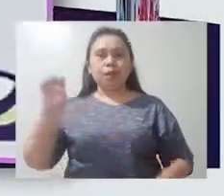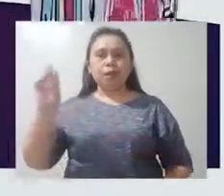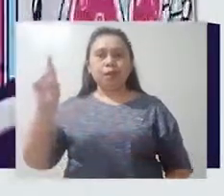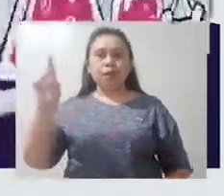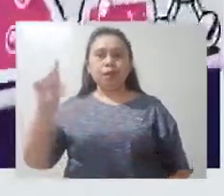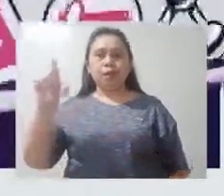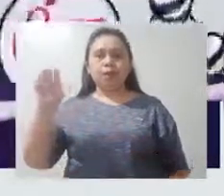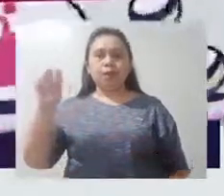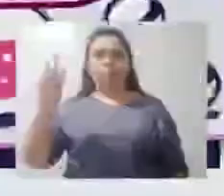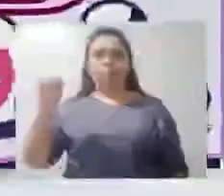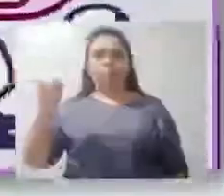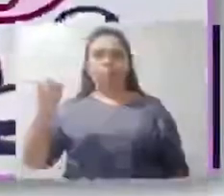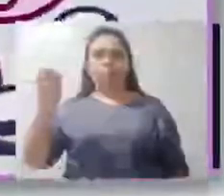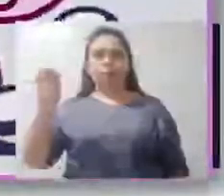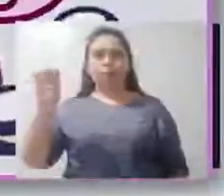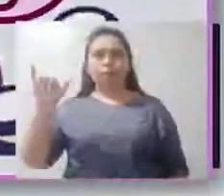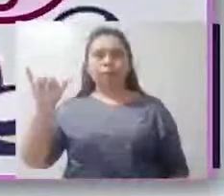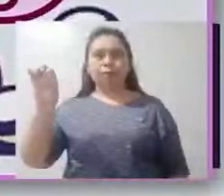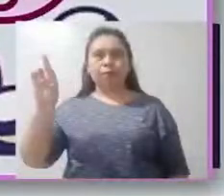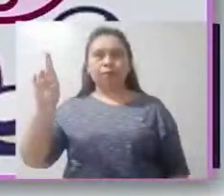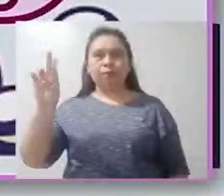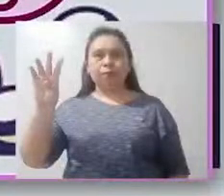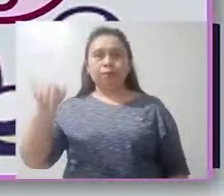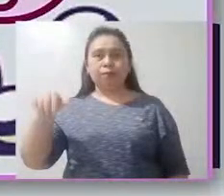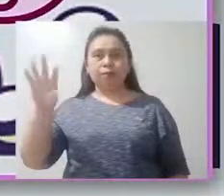Erlenmeyer flask,